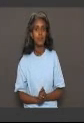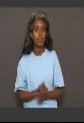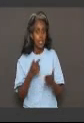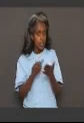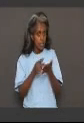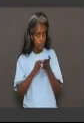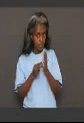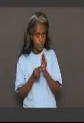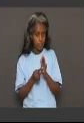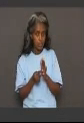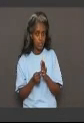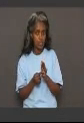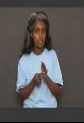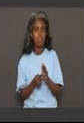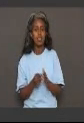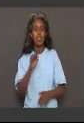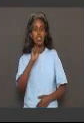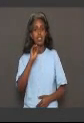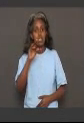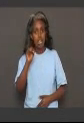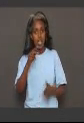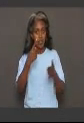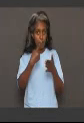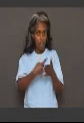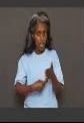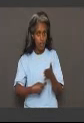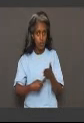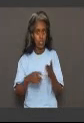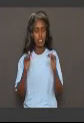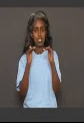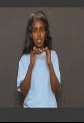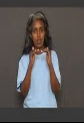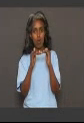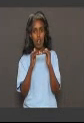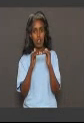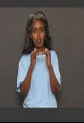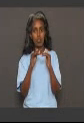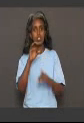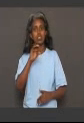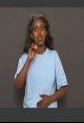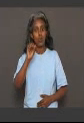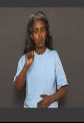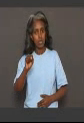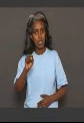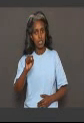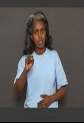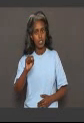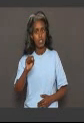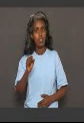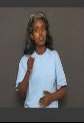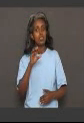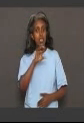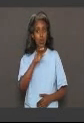This means that sine value is equal to the cosine when